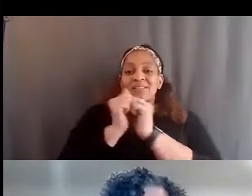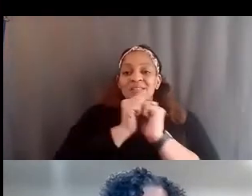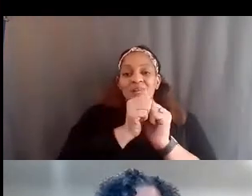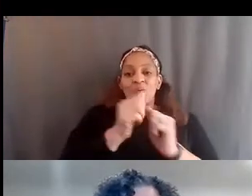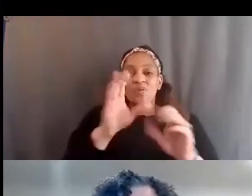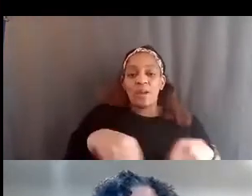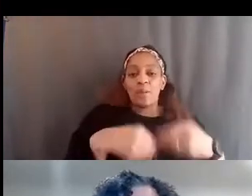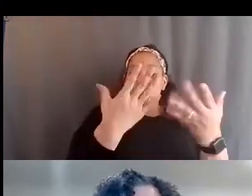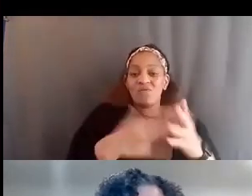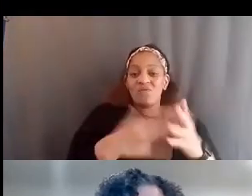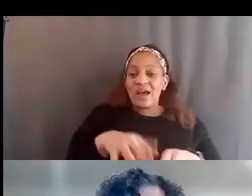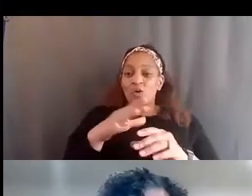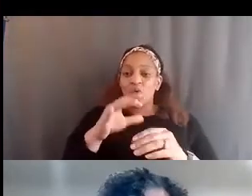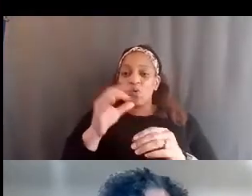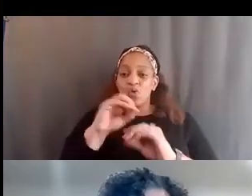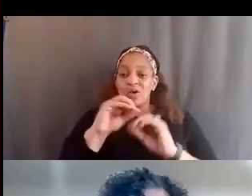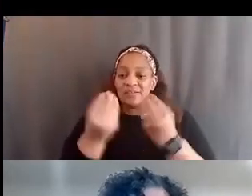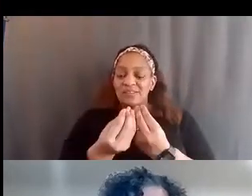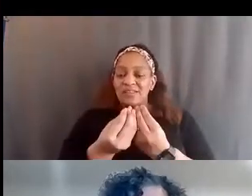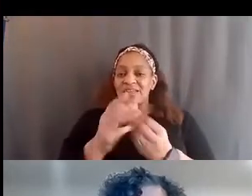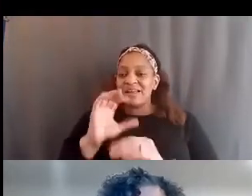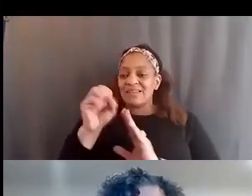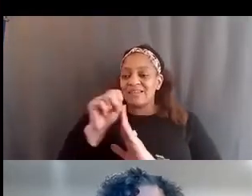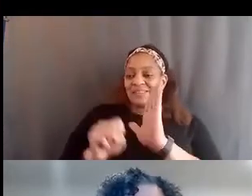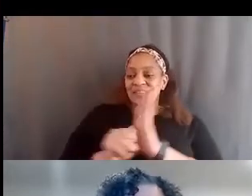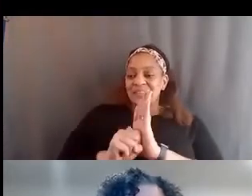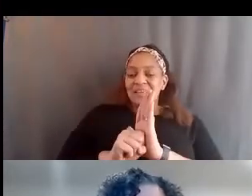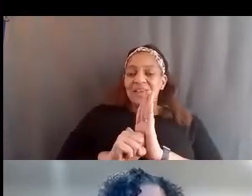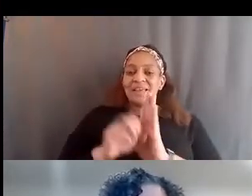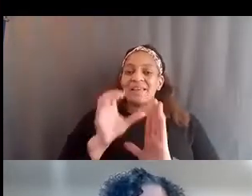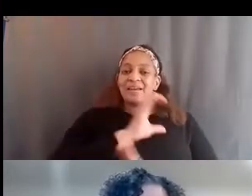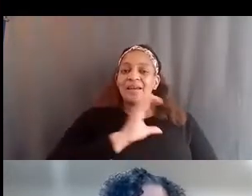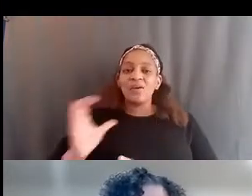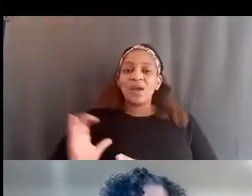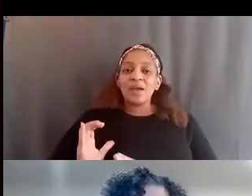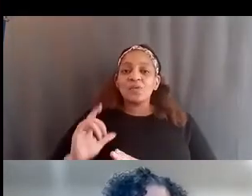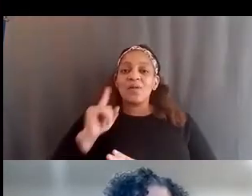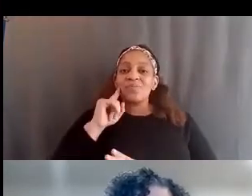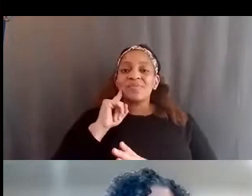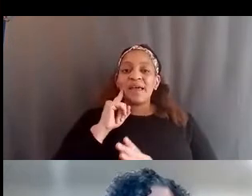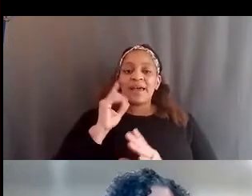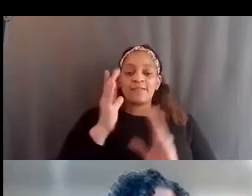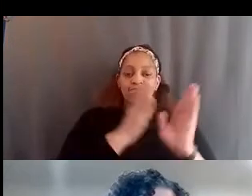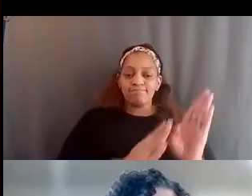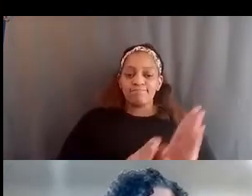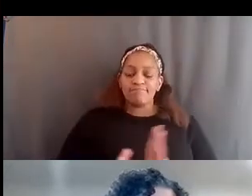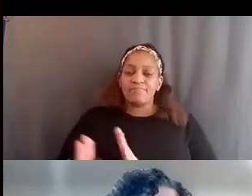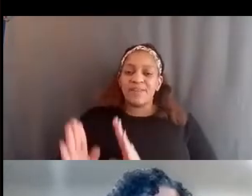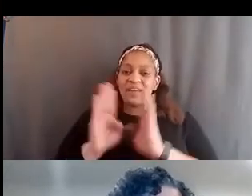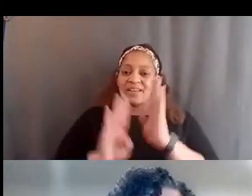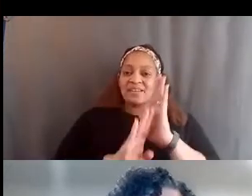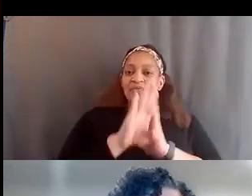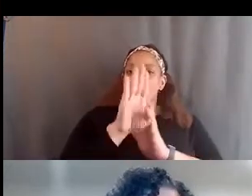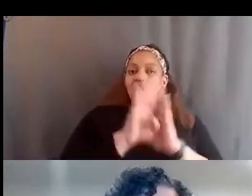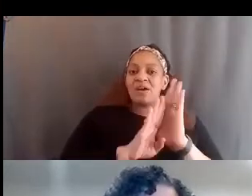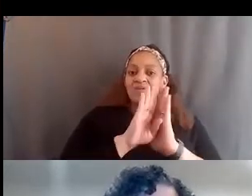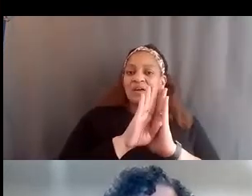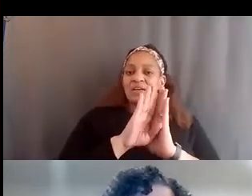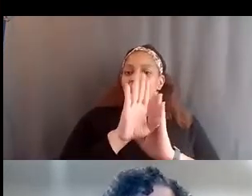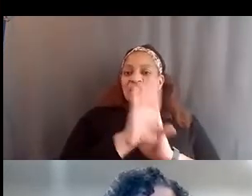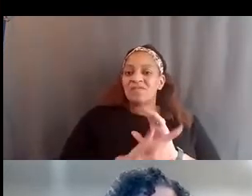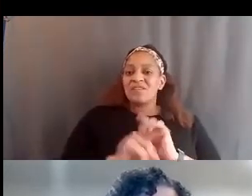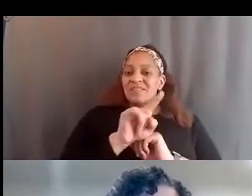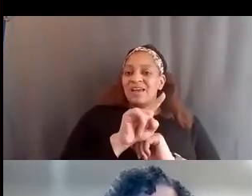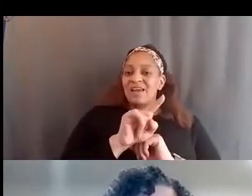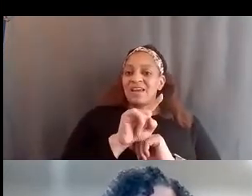and the statewide Independent Living Council, an implementation plan was developed. And in fiscal year 18, the state